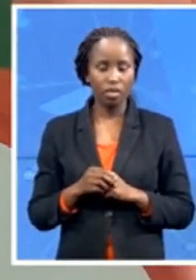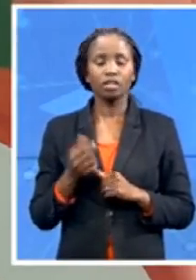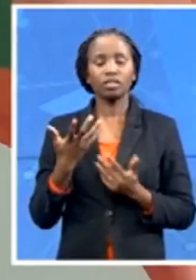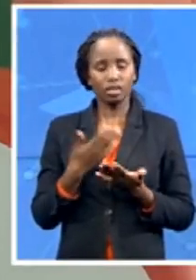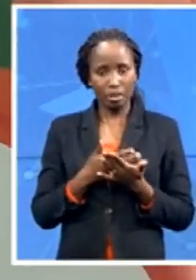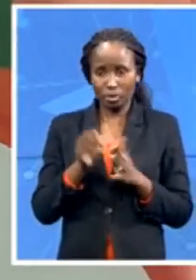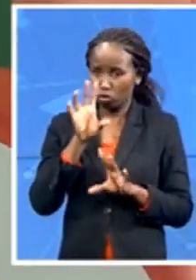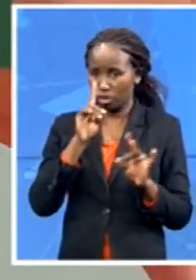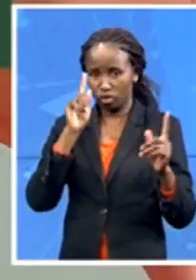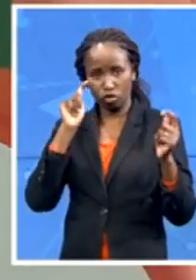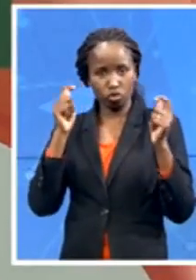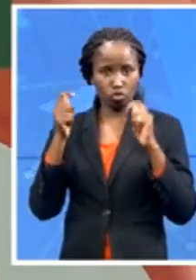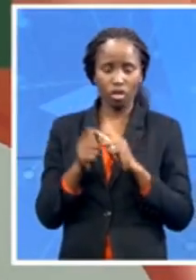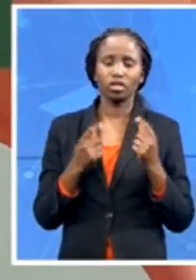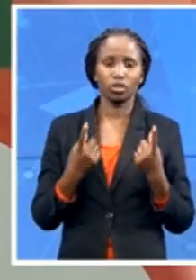crime is rife